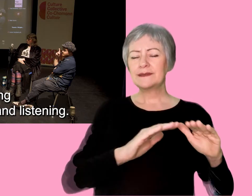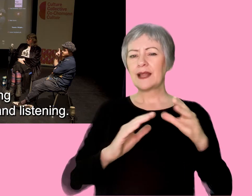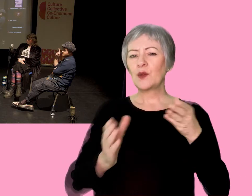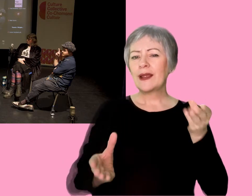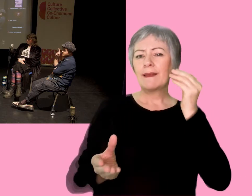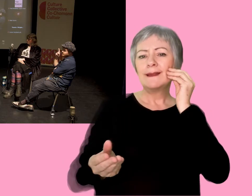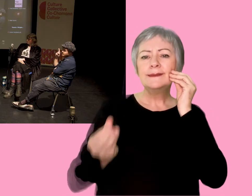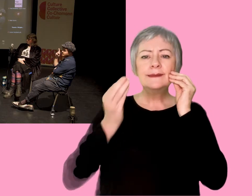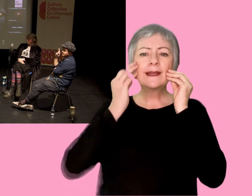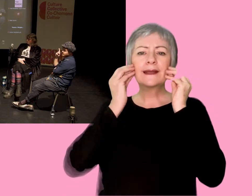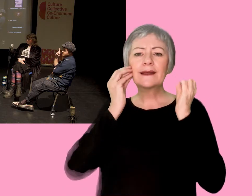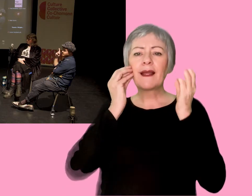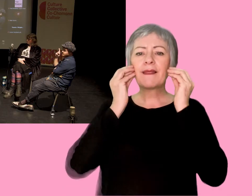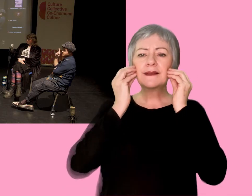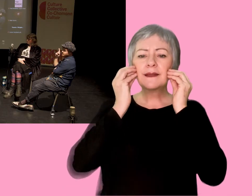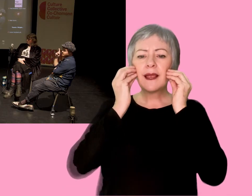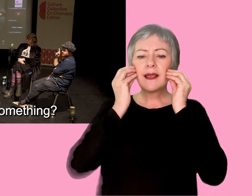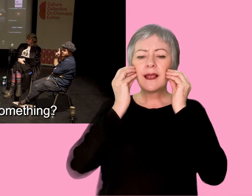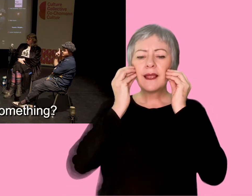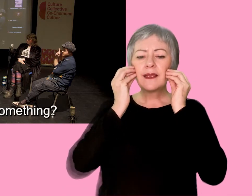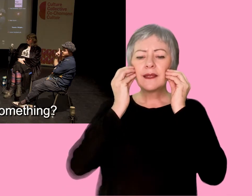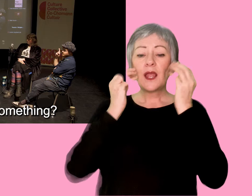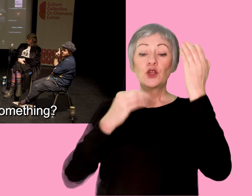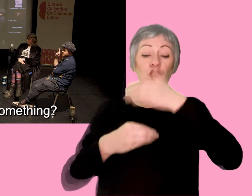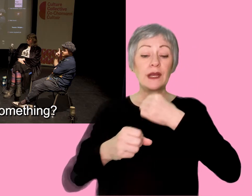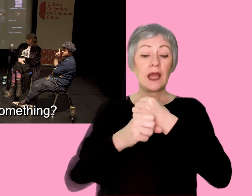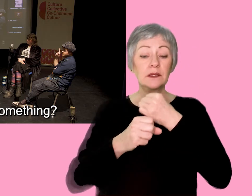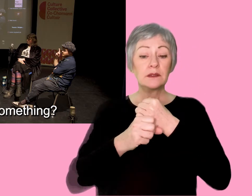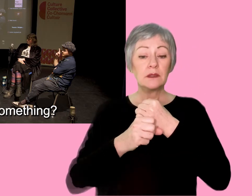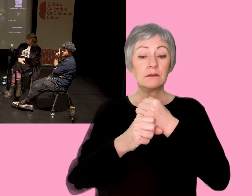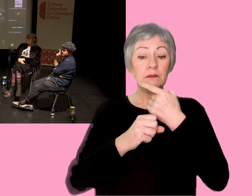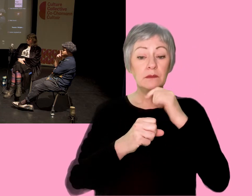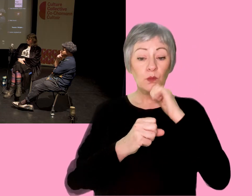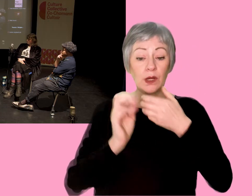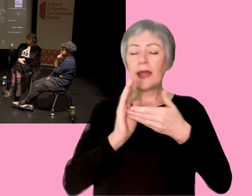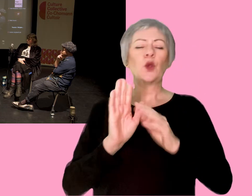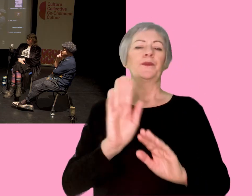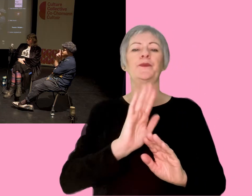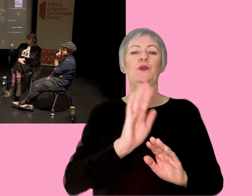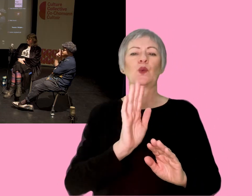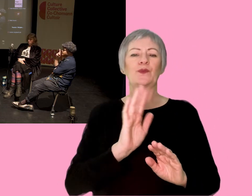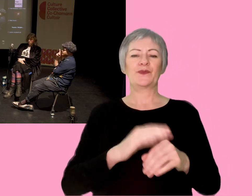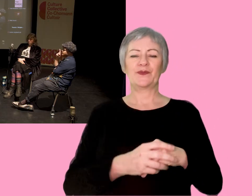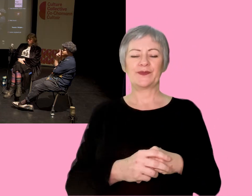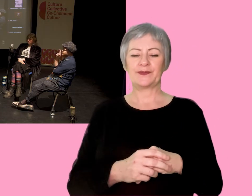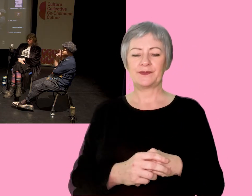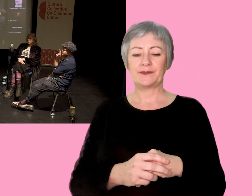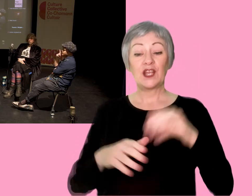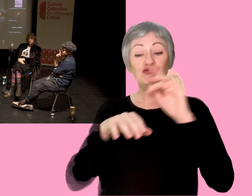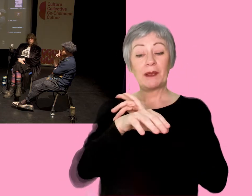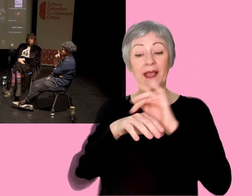listening. And yeah. Sorry, Ghazi, were you going to say something? No. Okay.